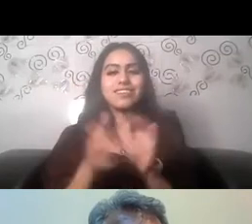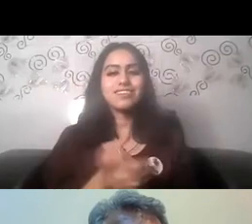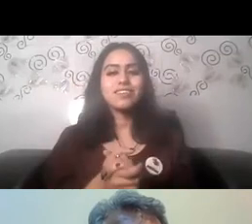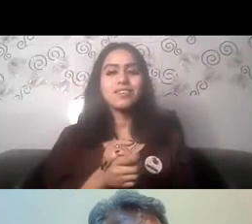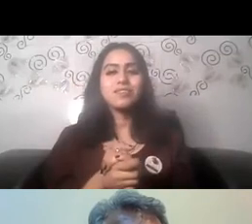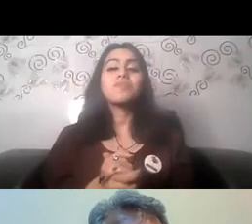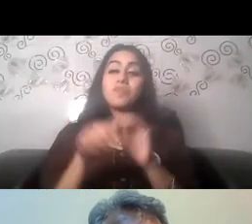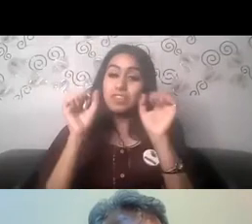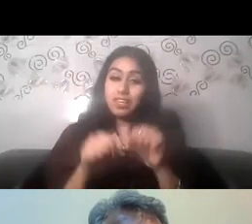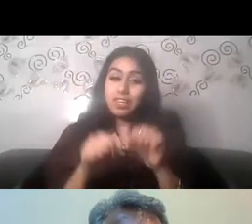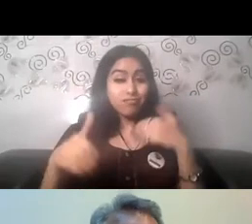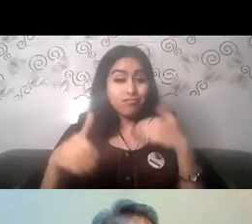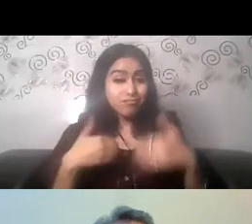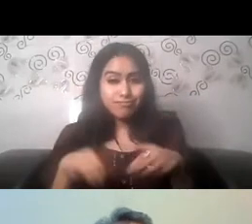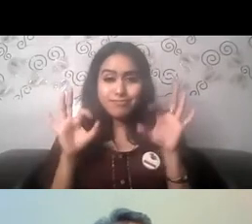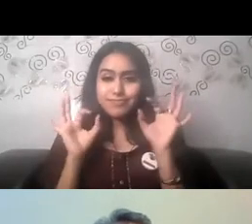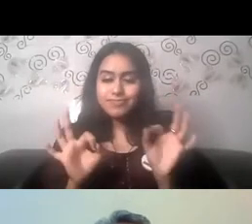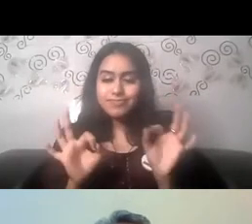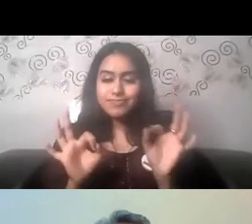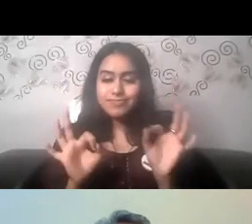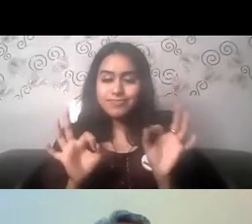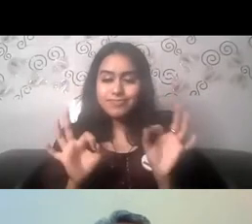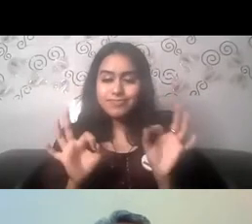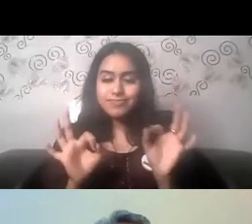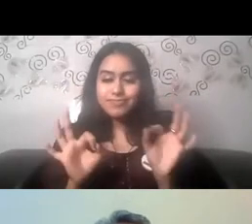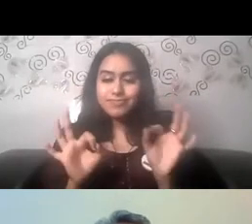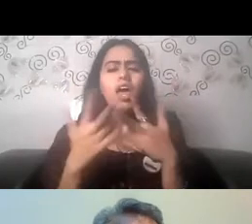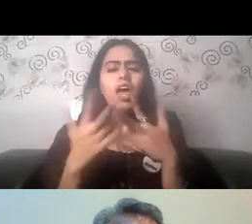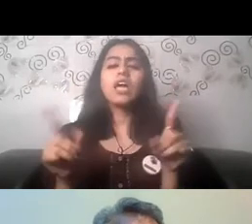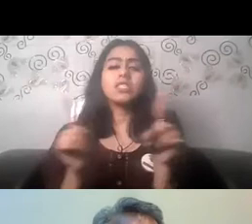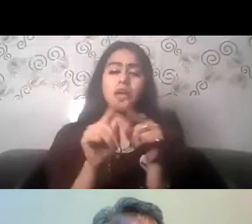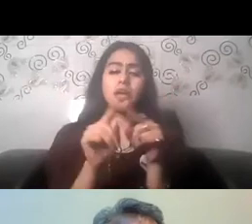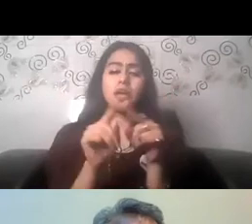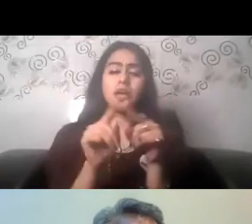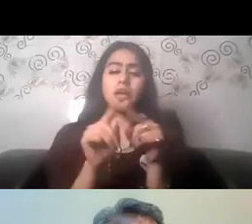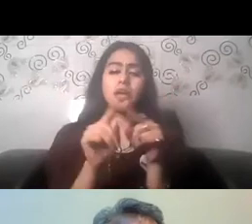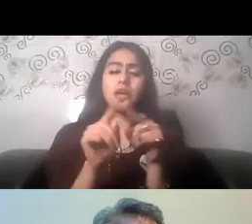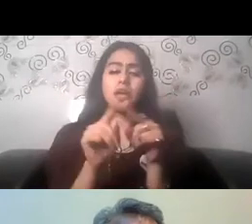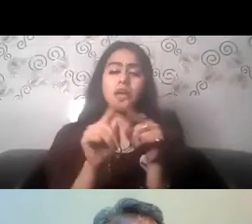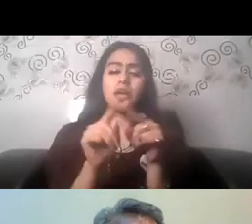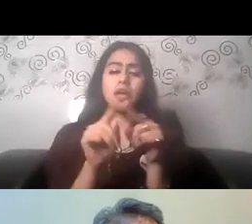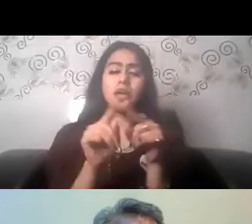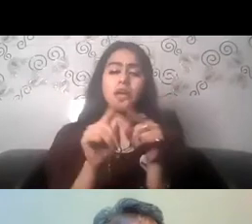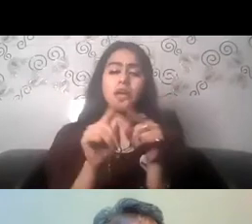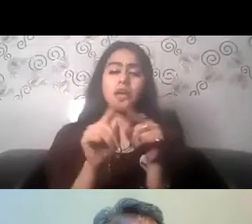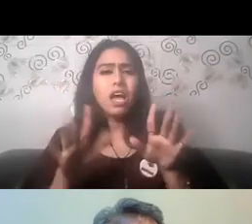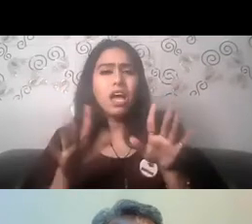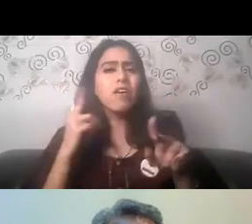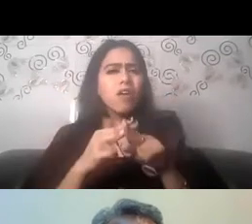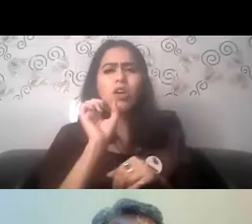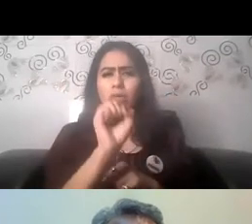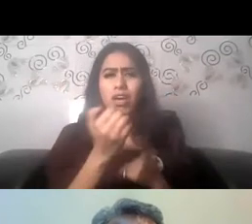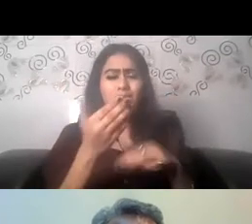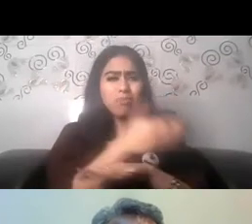Very interesting. So, are there to monitor progress that you spoke